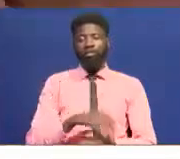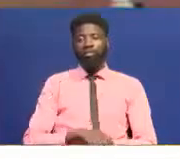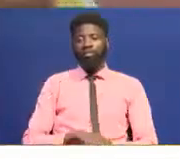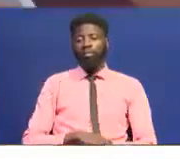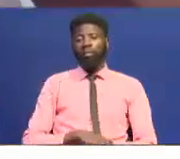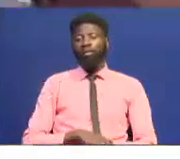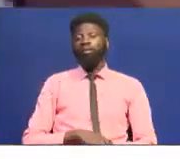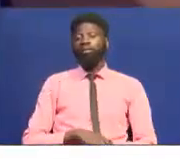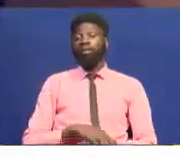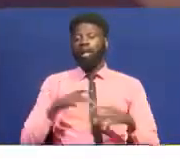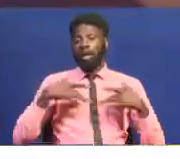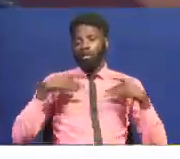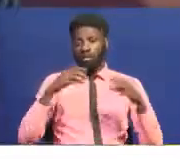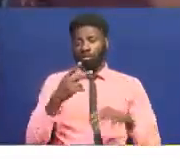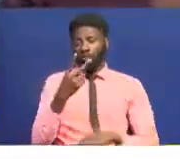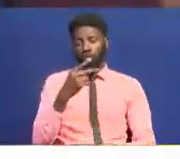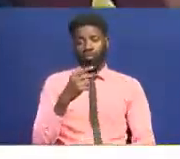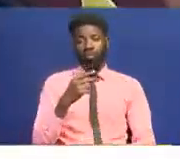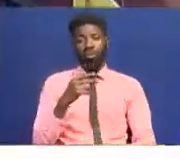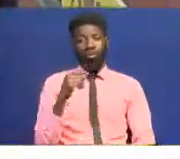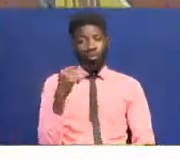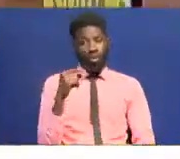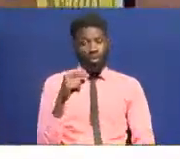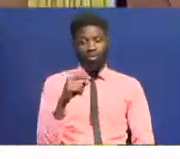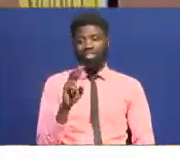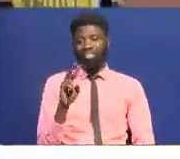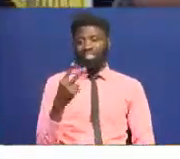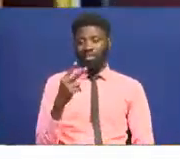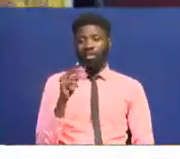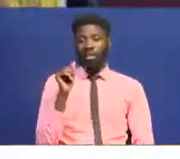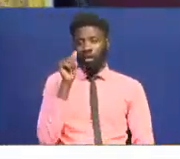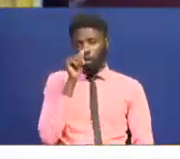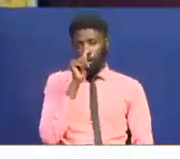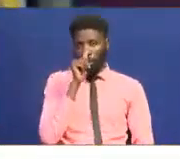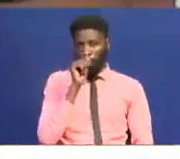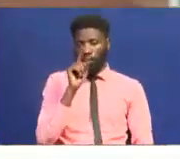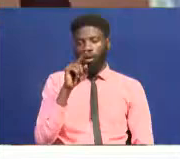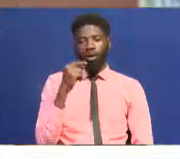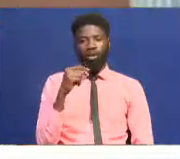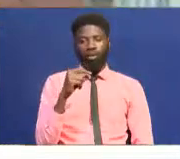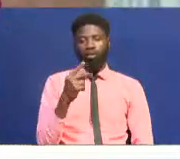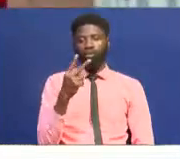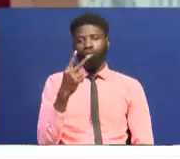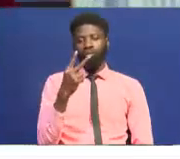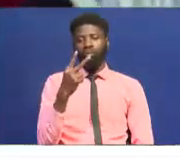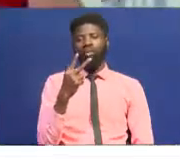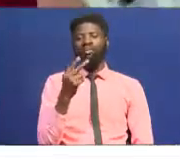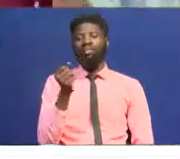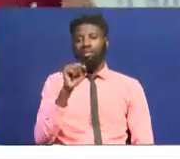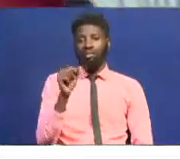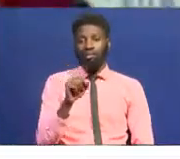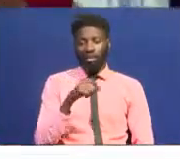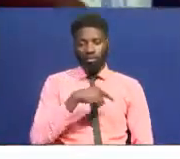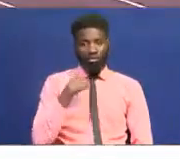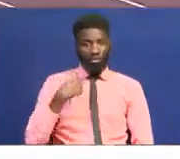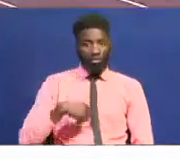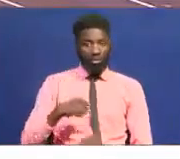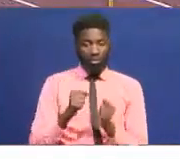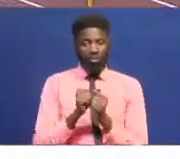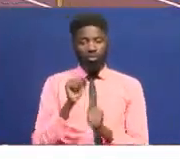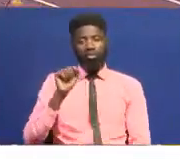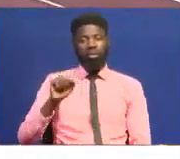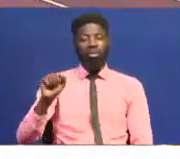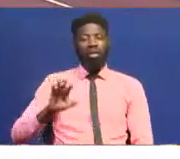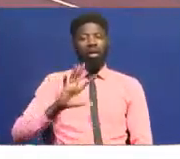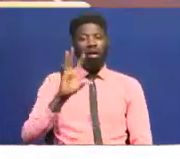gold medals and a bronze, followed by Ethiopia with one gold and two silver medals, while China and South Africa